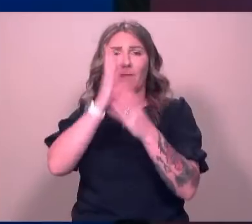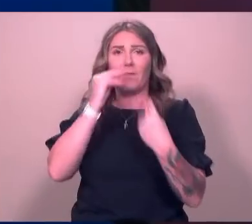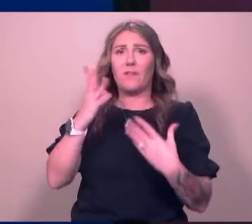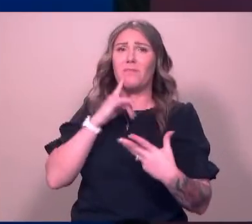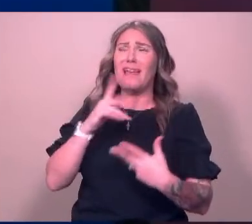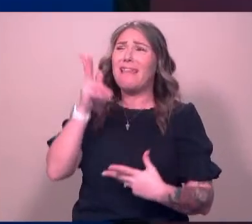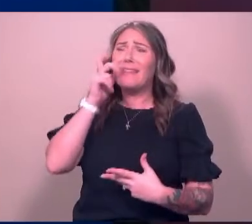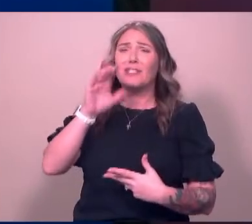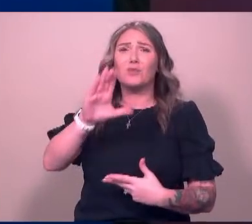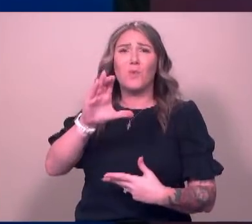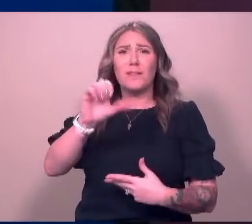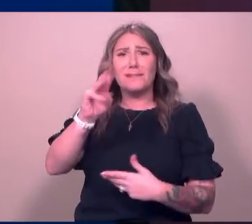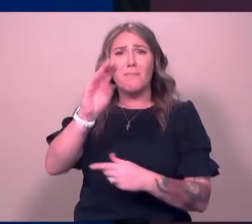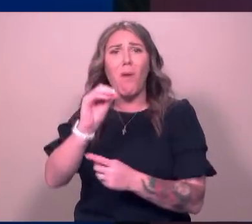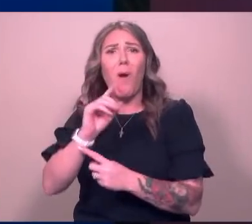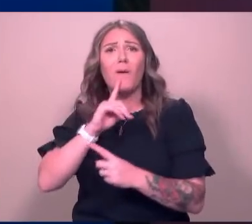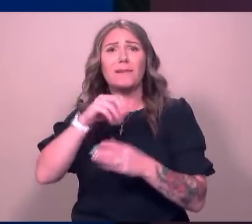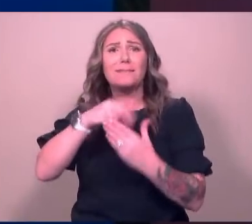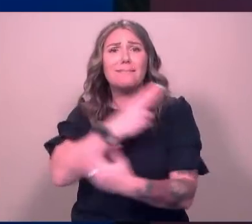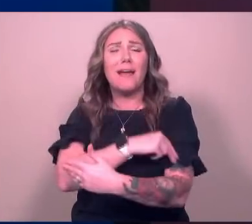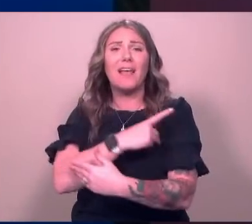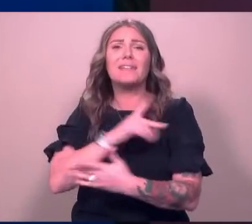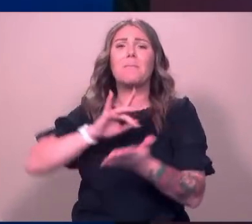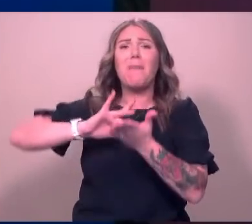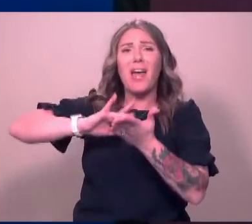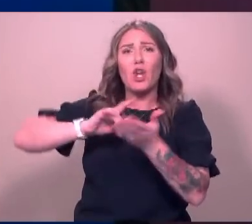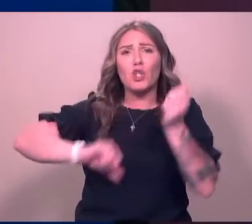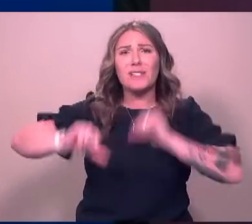hospitals. Listen to medical science. Don't listen